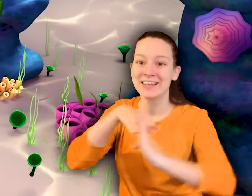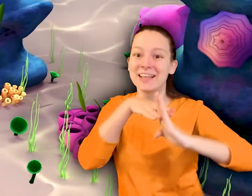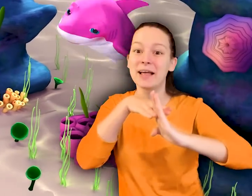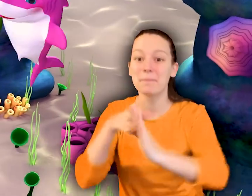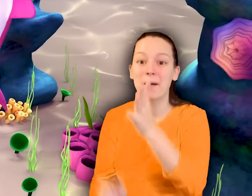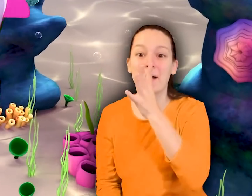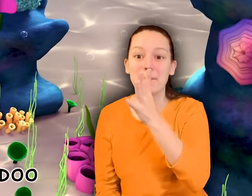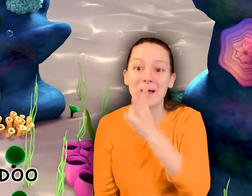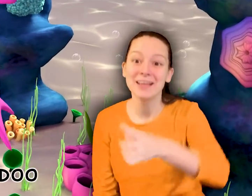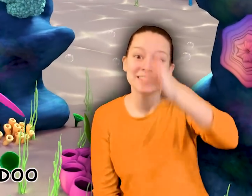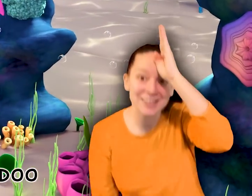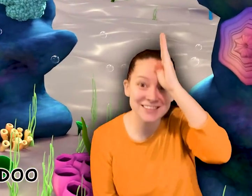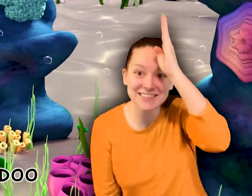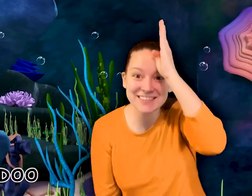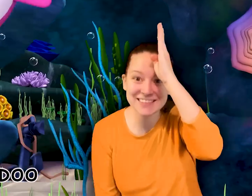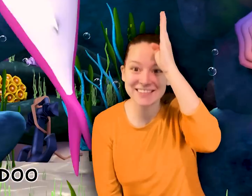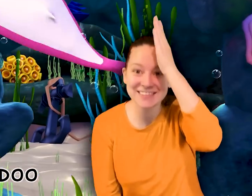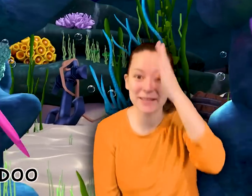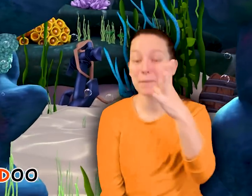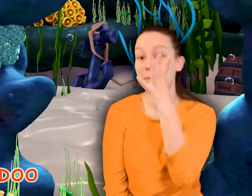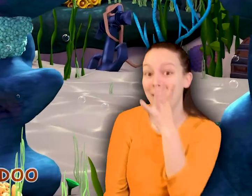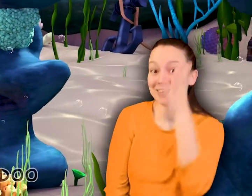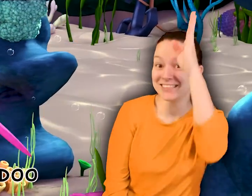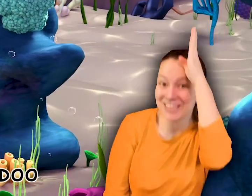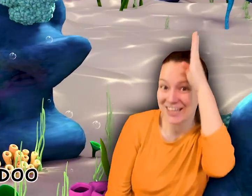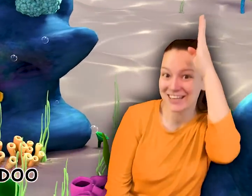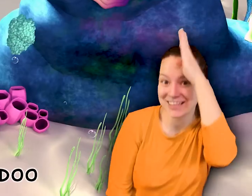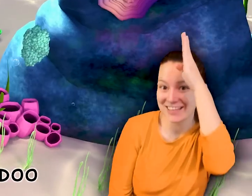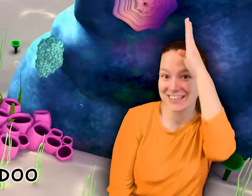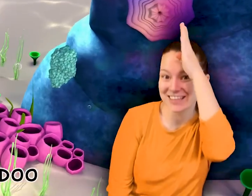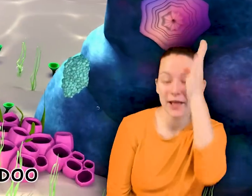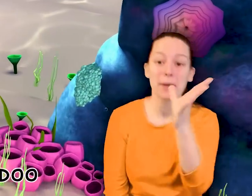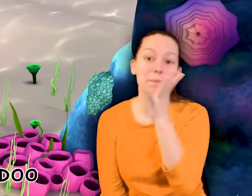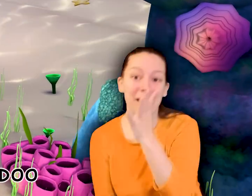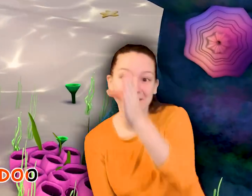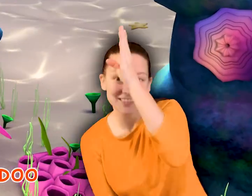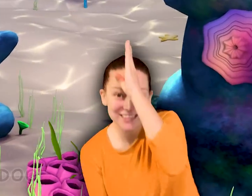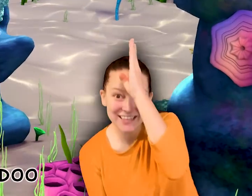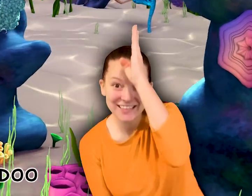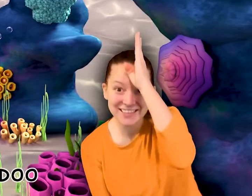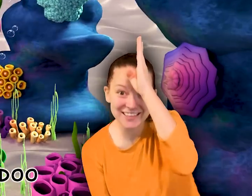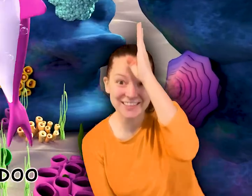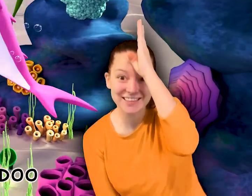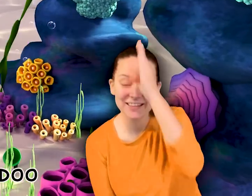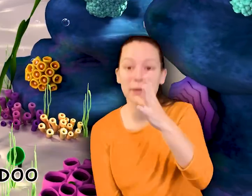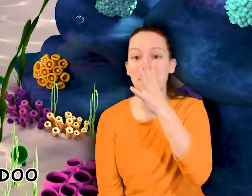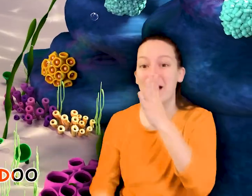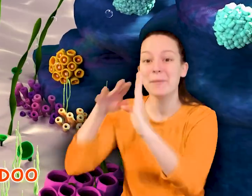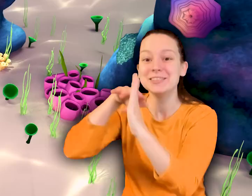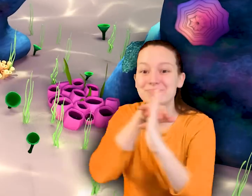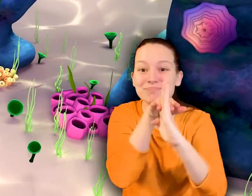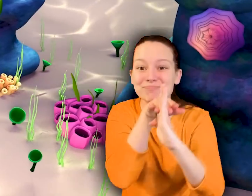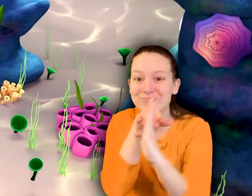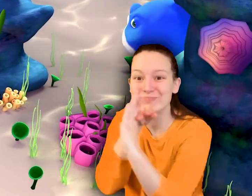baby shark mommy shark doo doo doo doo doo doo mommy shark doo dooo doo doo doo doo mommy shark doo dooo doo